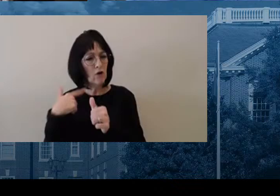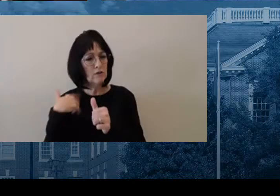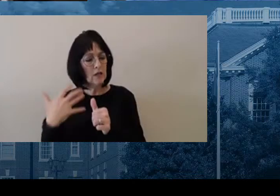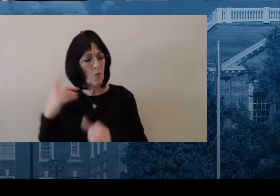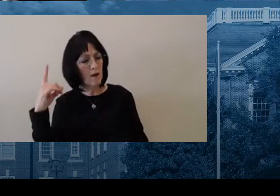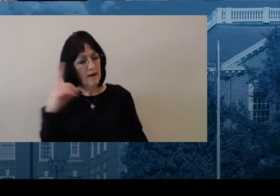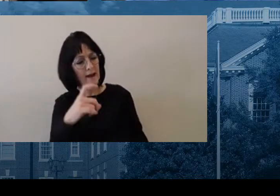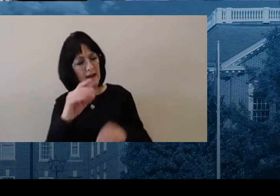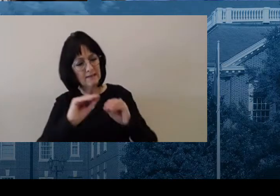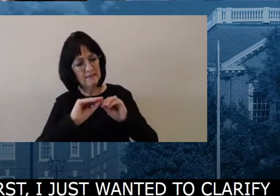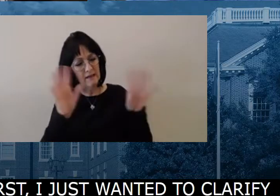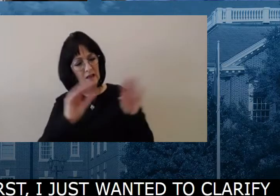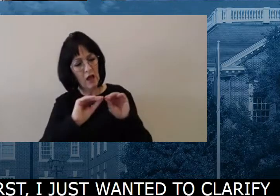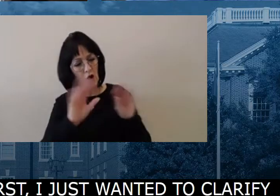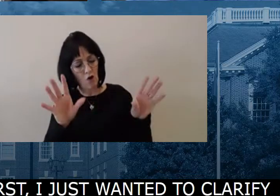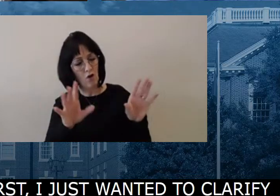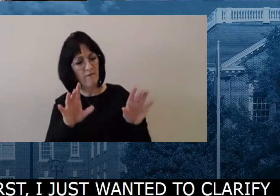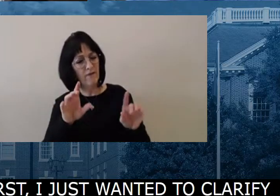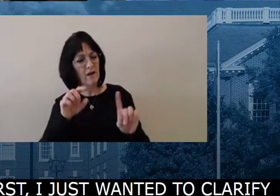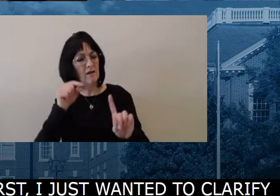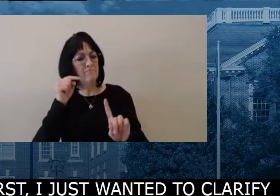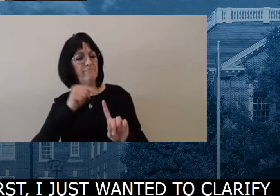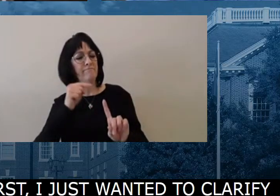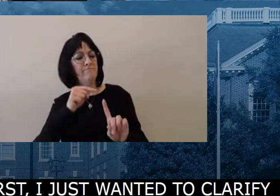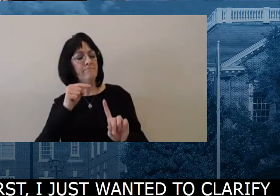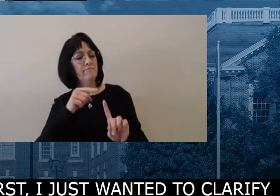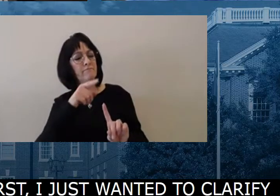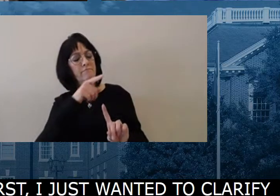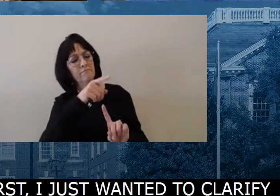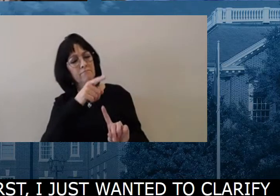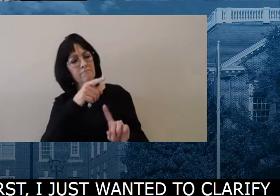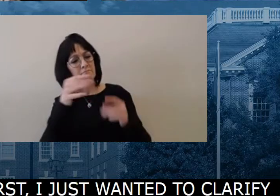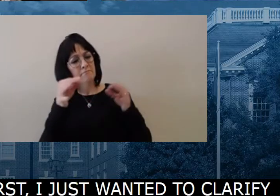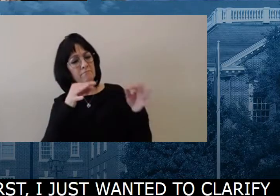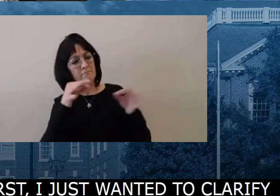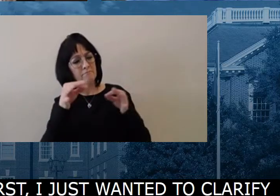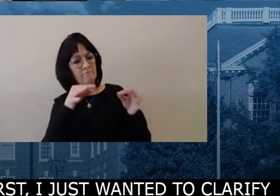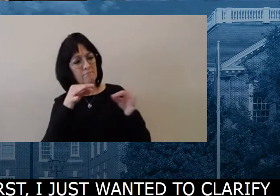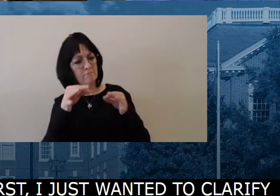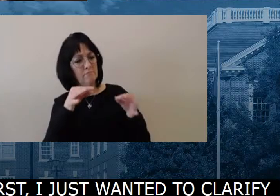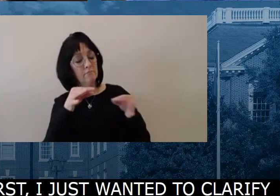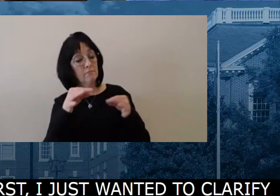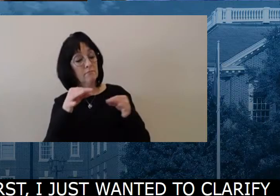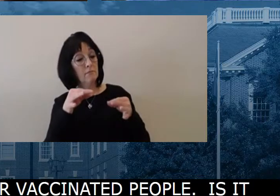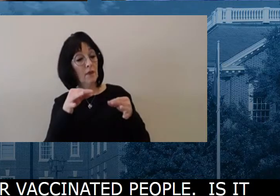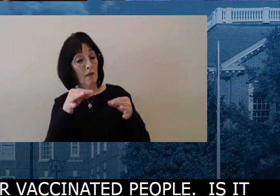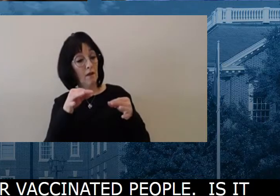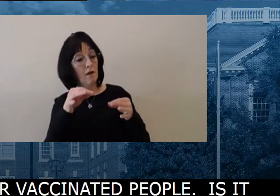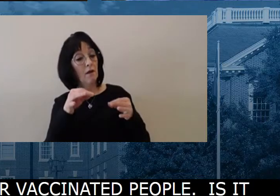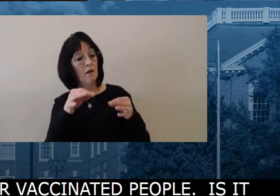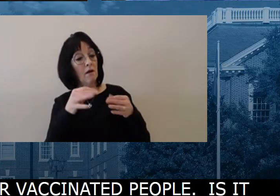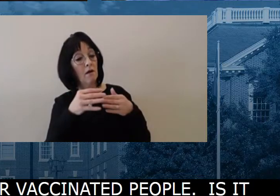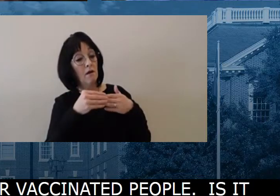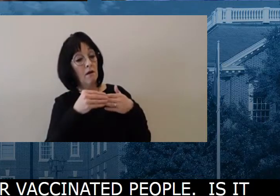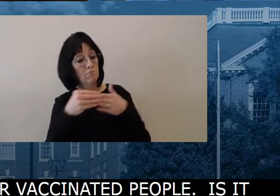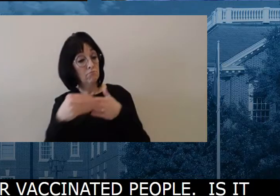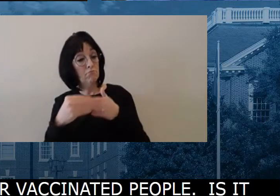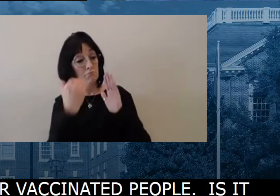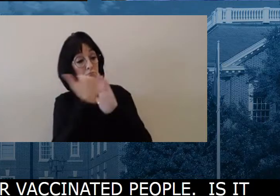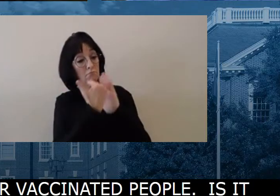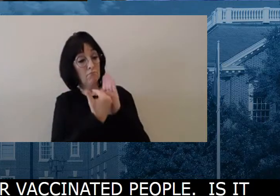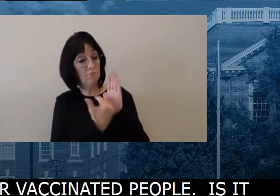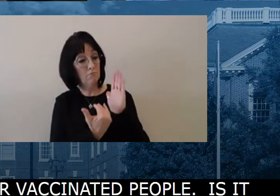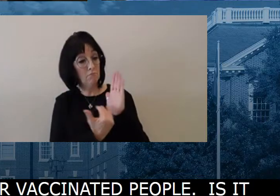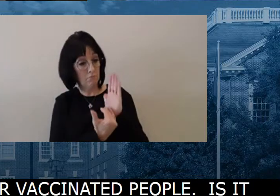with the guidance for vaccinated people. Is it safe to say that's also the CDC guidance is Delaware's guidance.